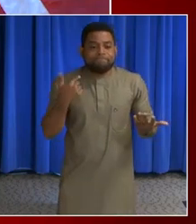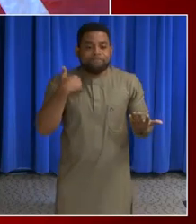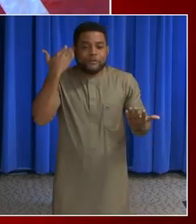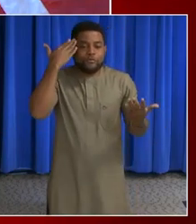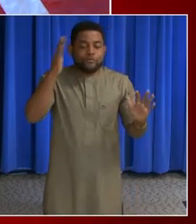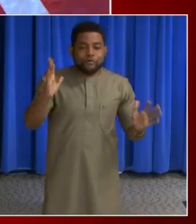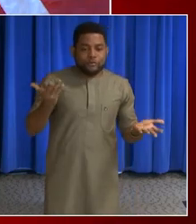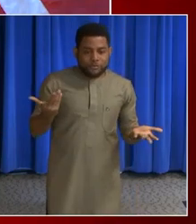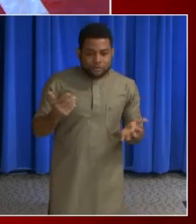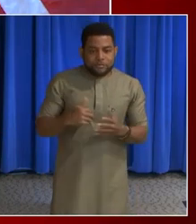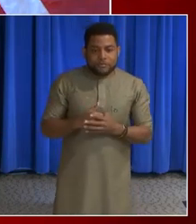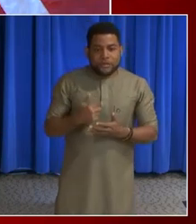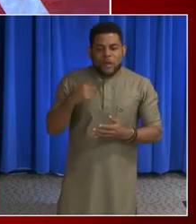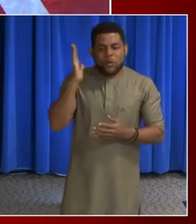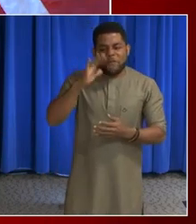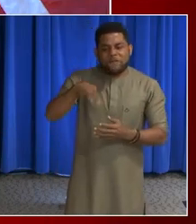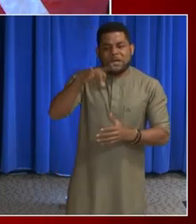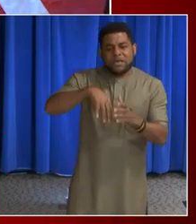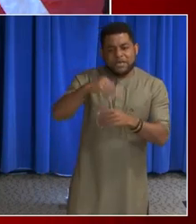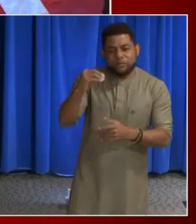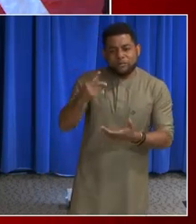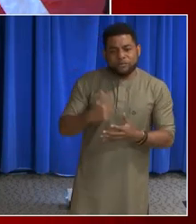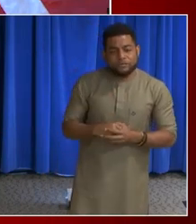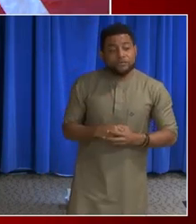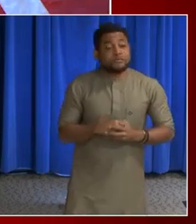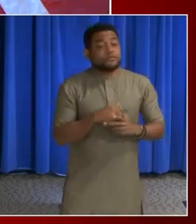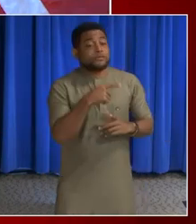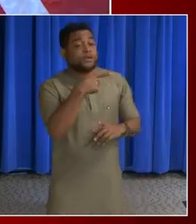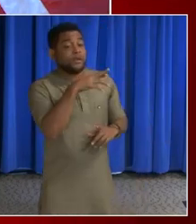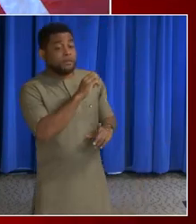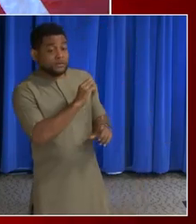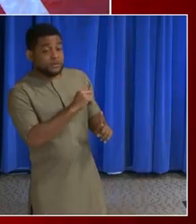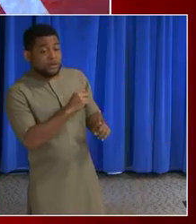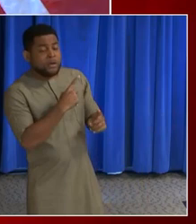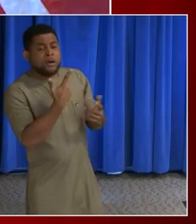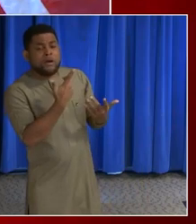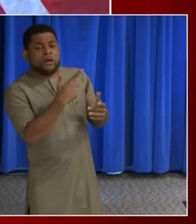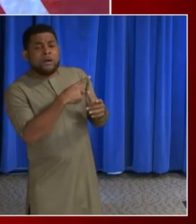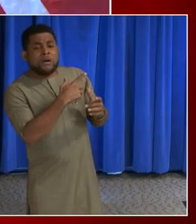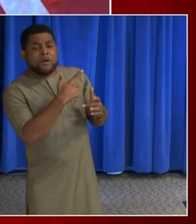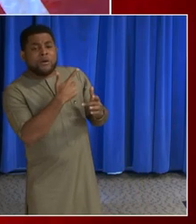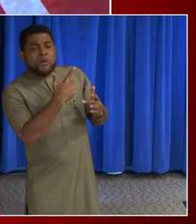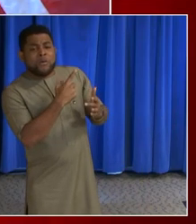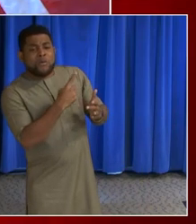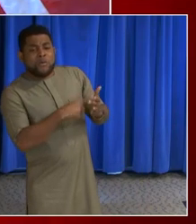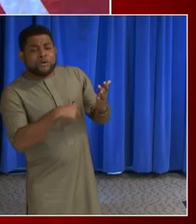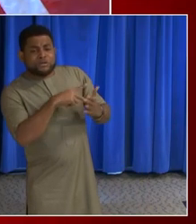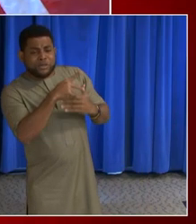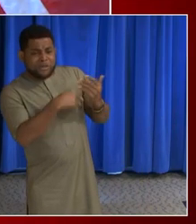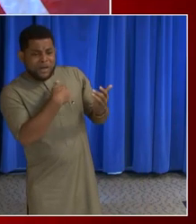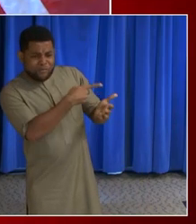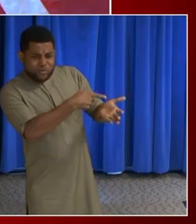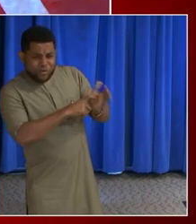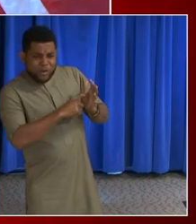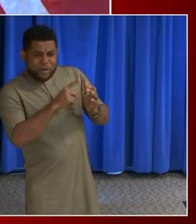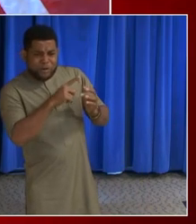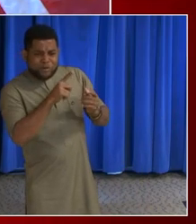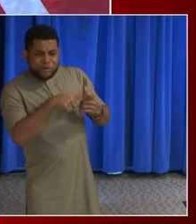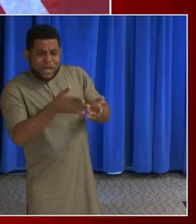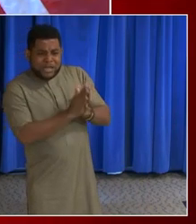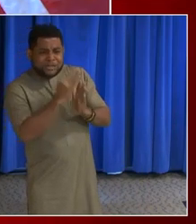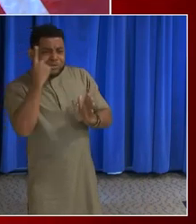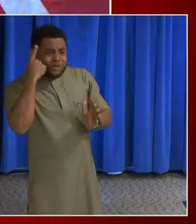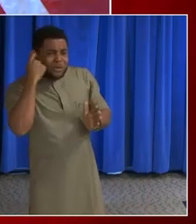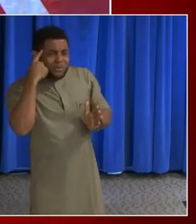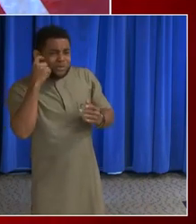we'd have to find out from him why he said that. Yes. Is there a requirement to ask for a suspect to disarm,